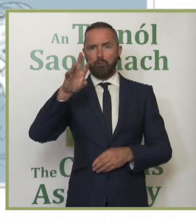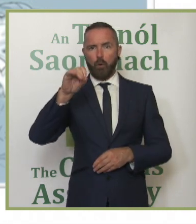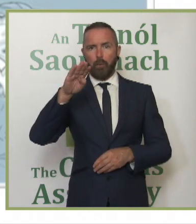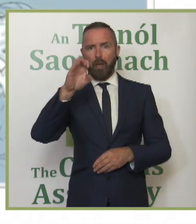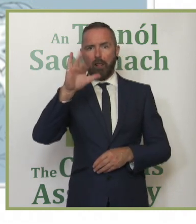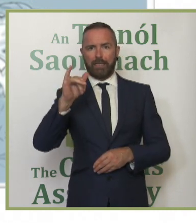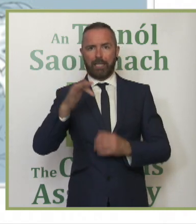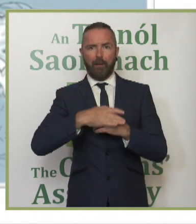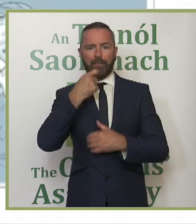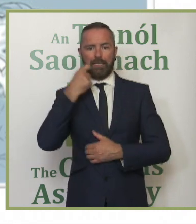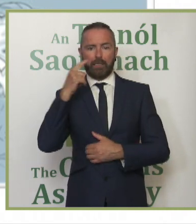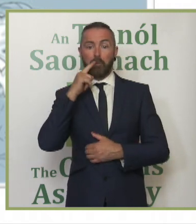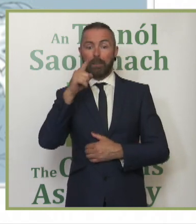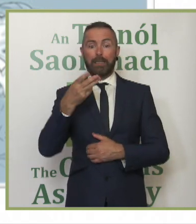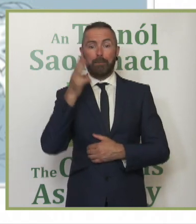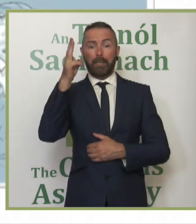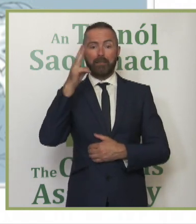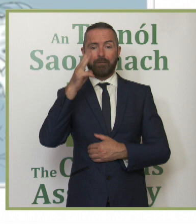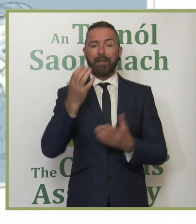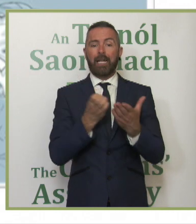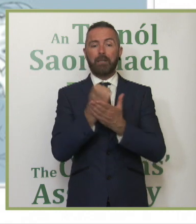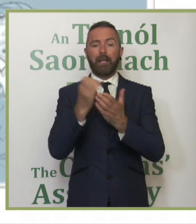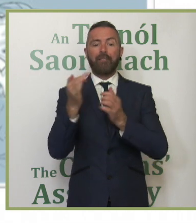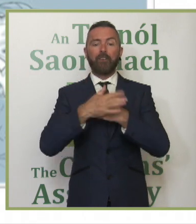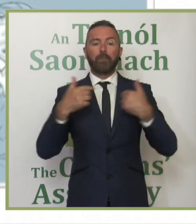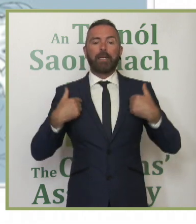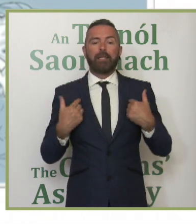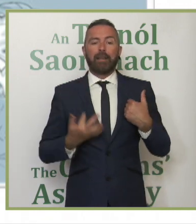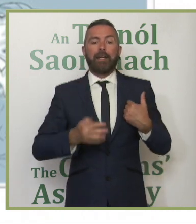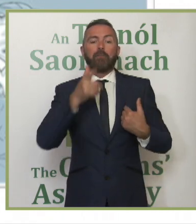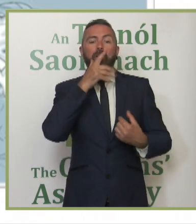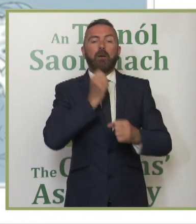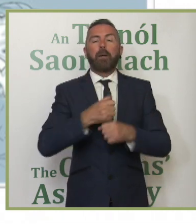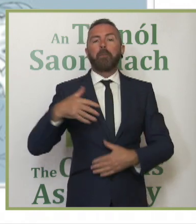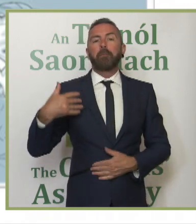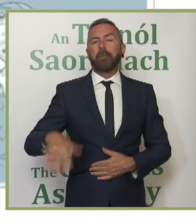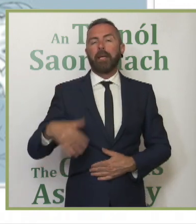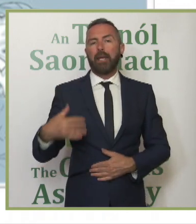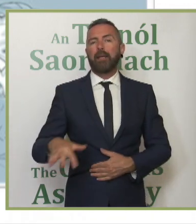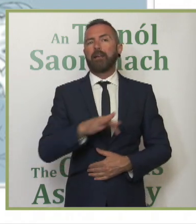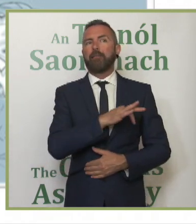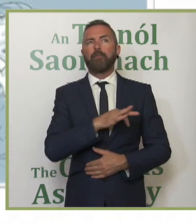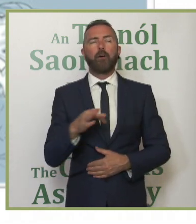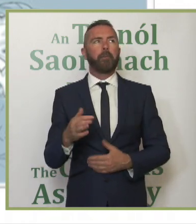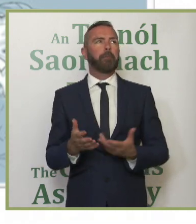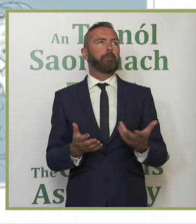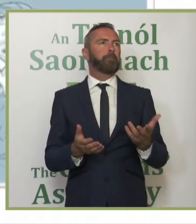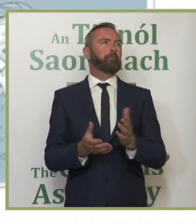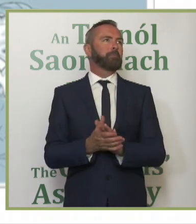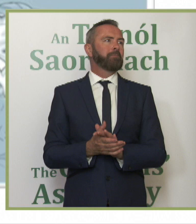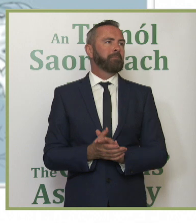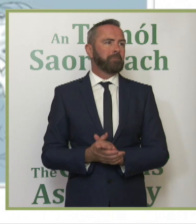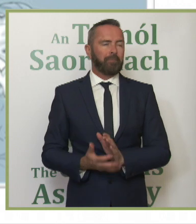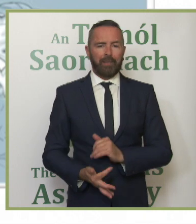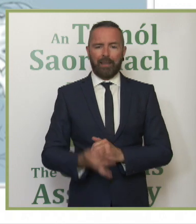picture really sums it up for me. If we're talking about pain from, you know, whether